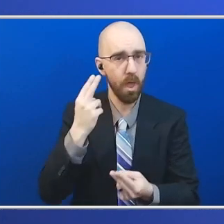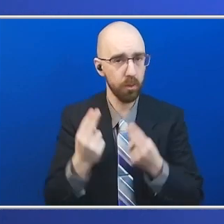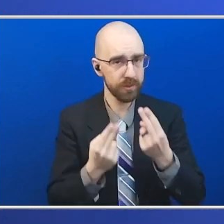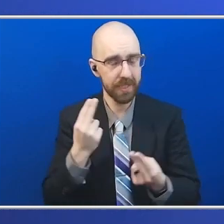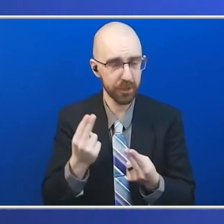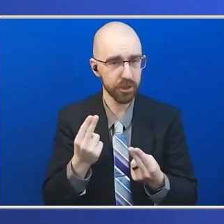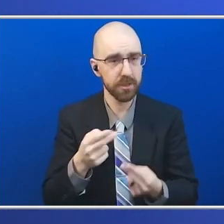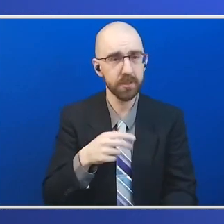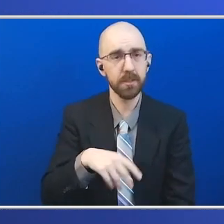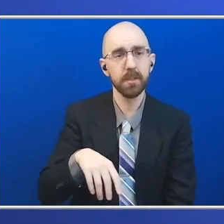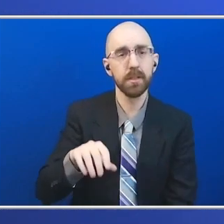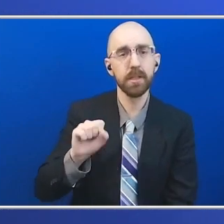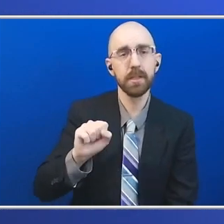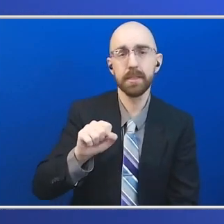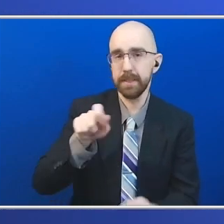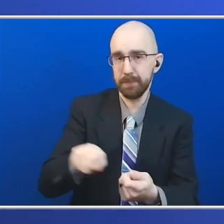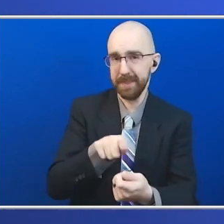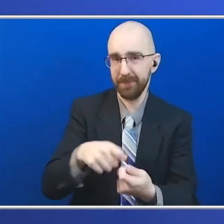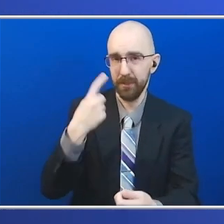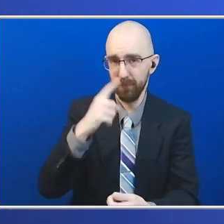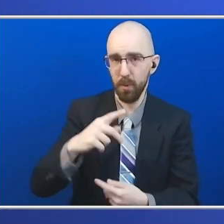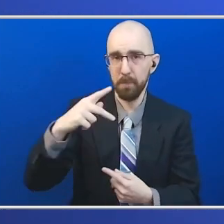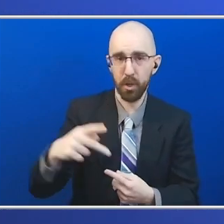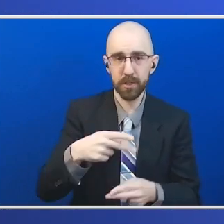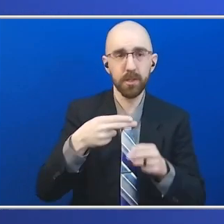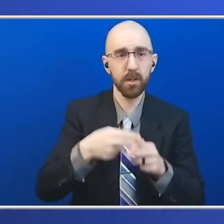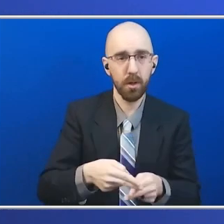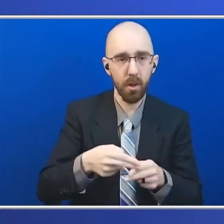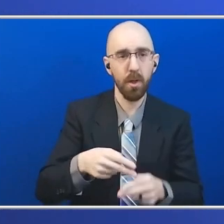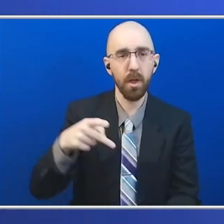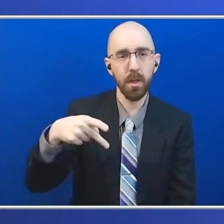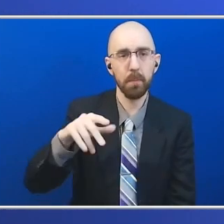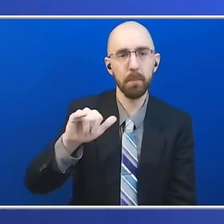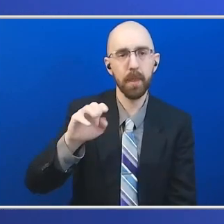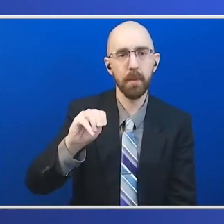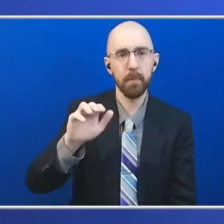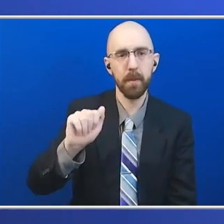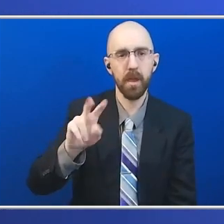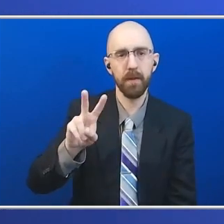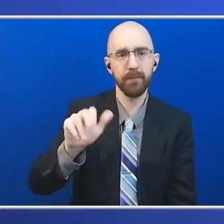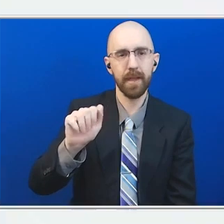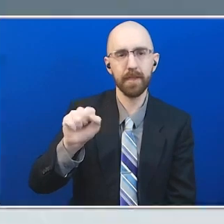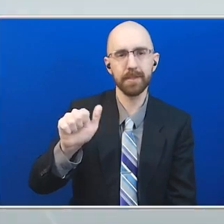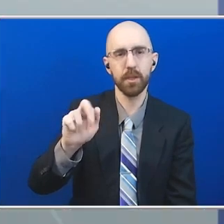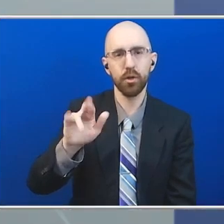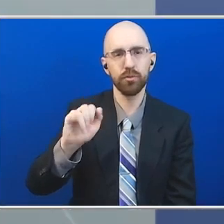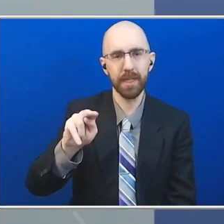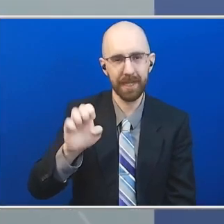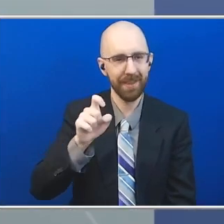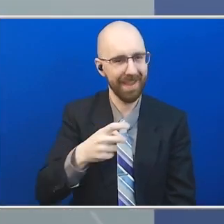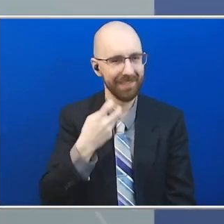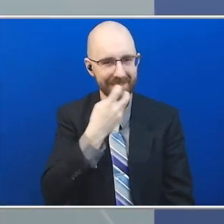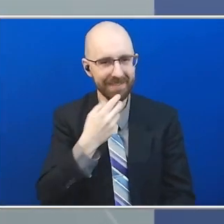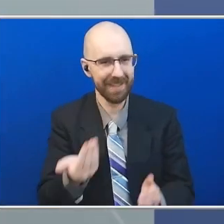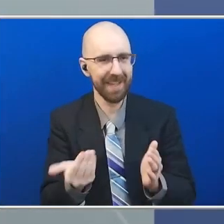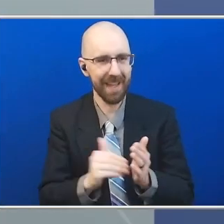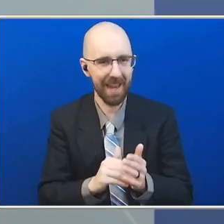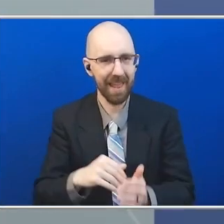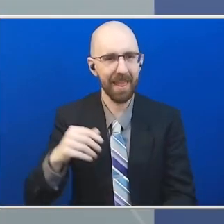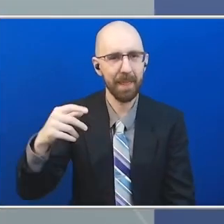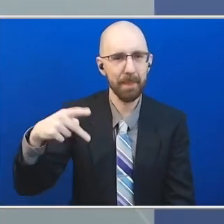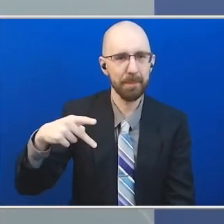for Parkinson's disease, called pimavanserin or Nuplazid. Okay, And that is you're usually say that one again, pimavanserin?